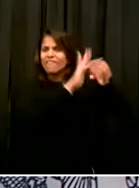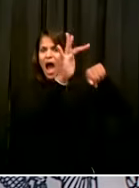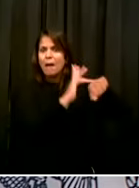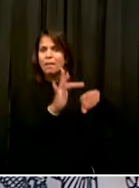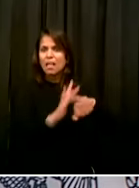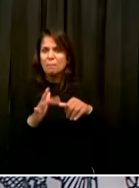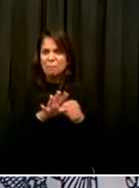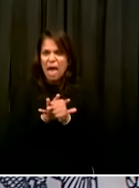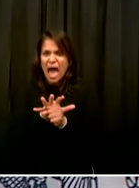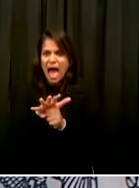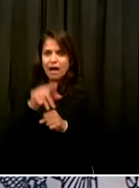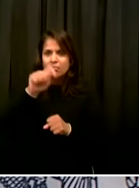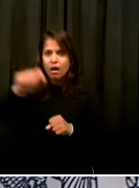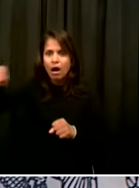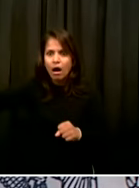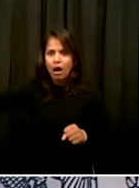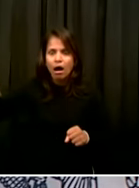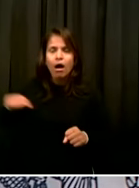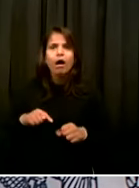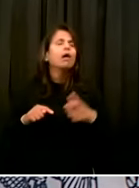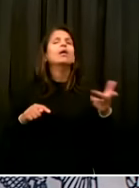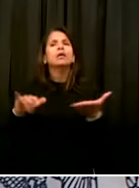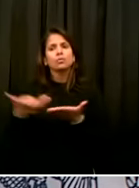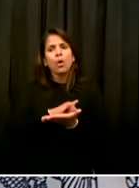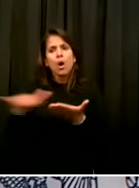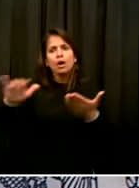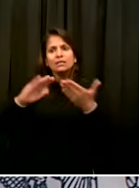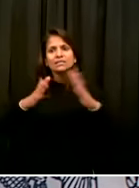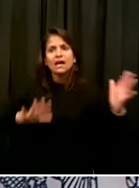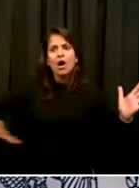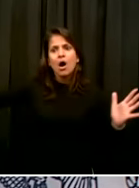inevitably grow. The majority of both the existing